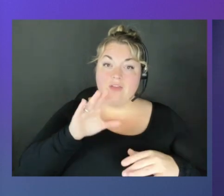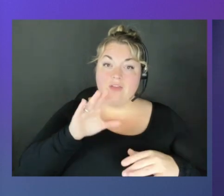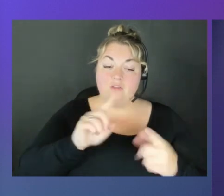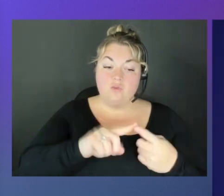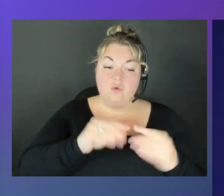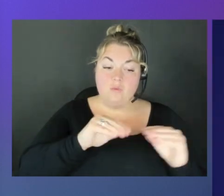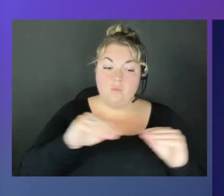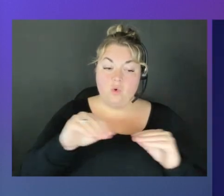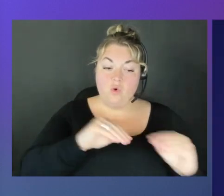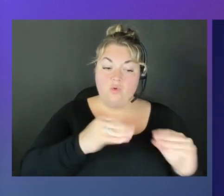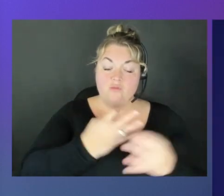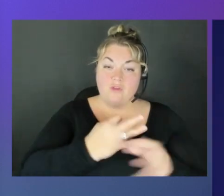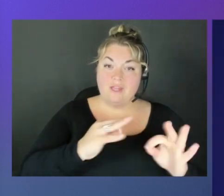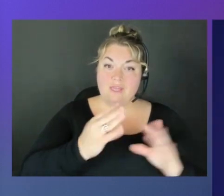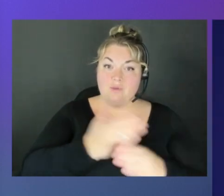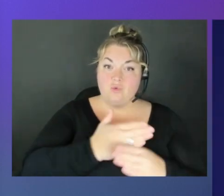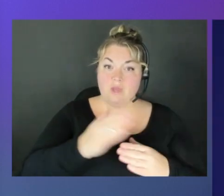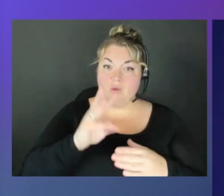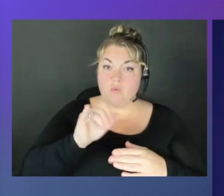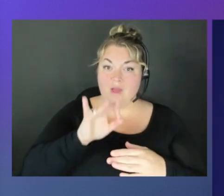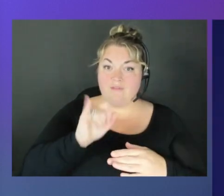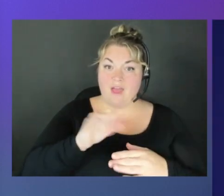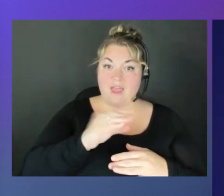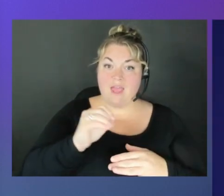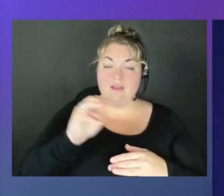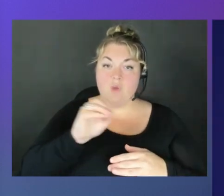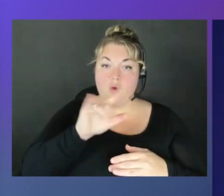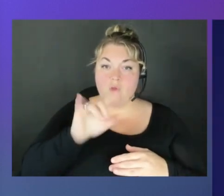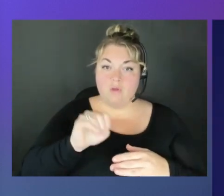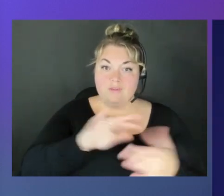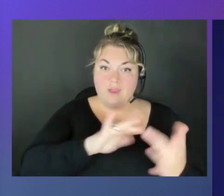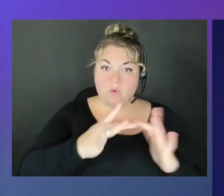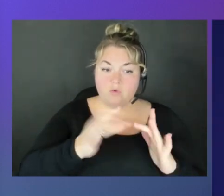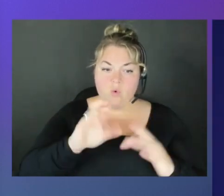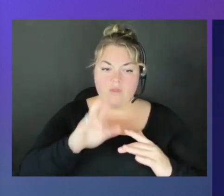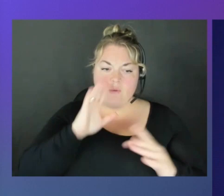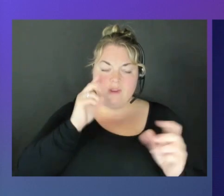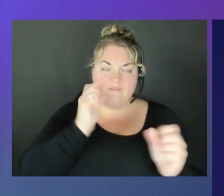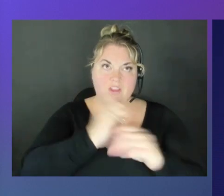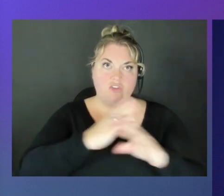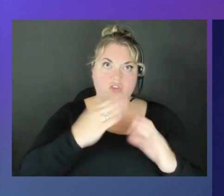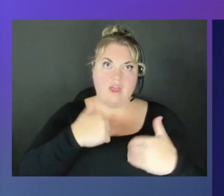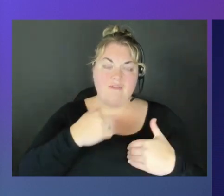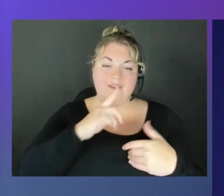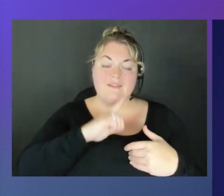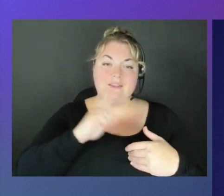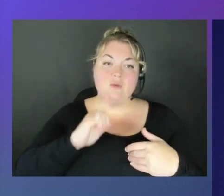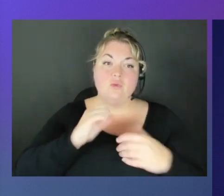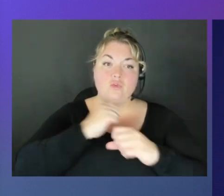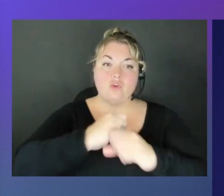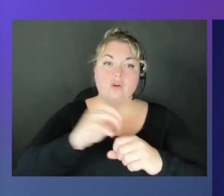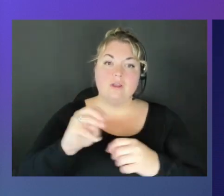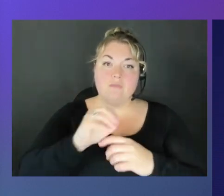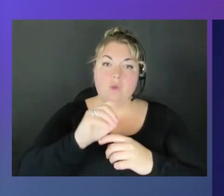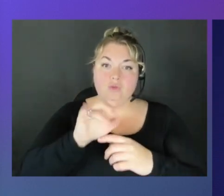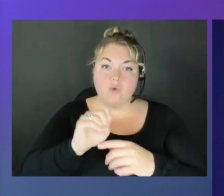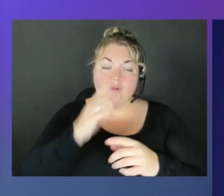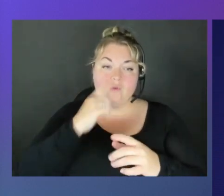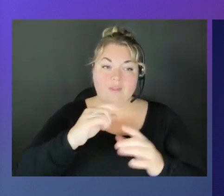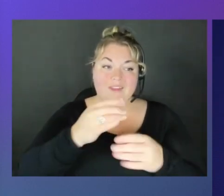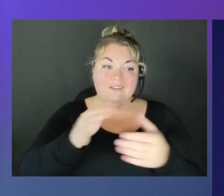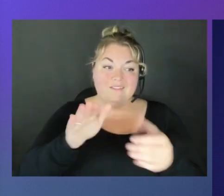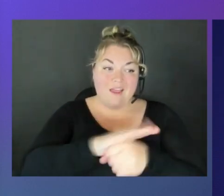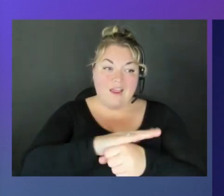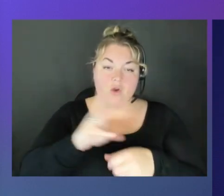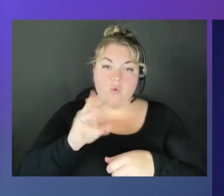and private mobile networks. Or they would envision having a single security model for their entire wireless LAN, irrespective of the